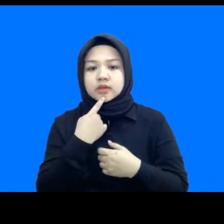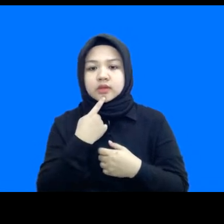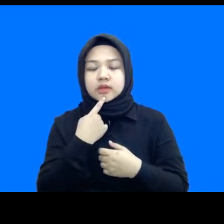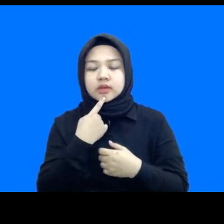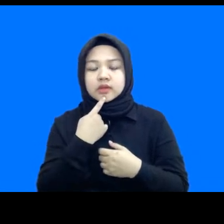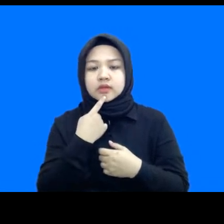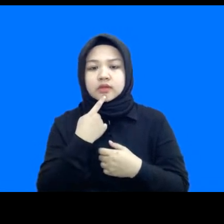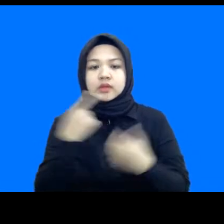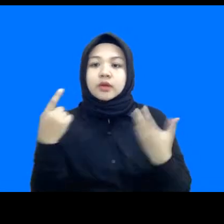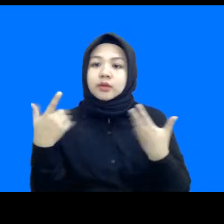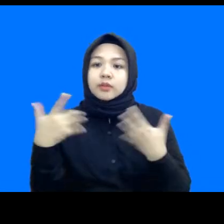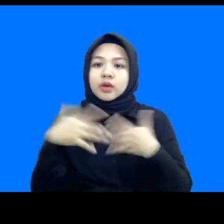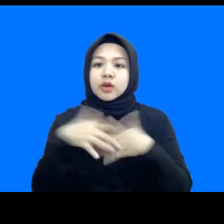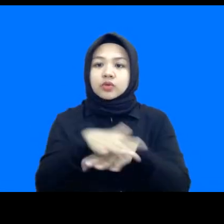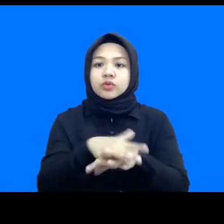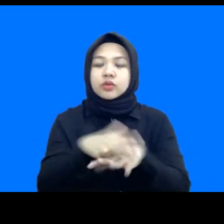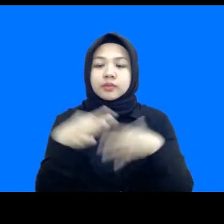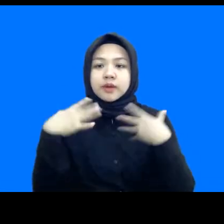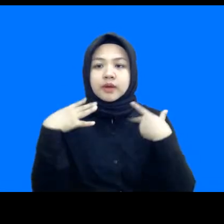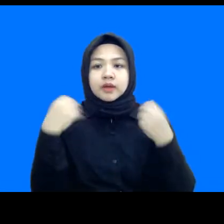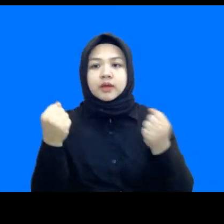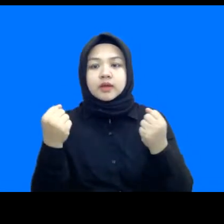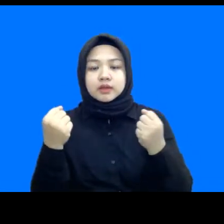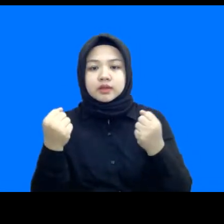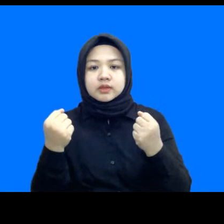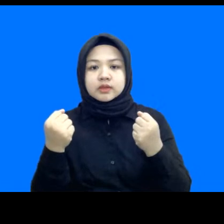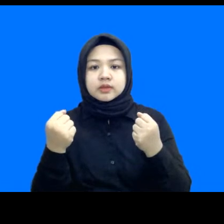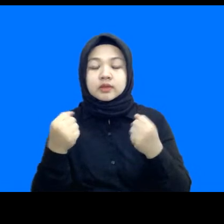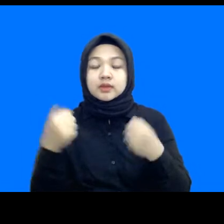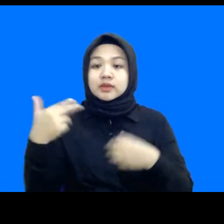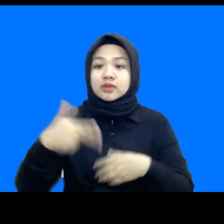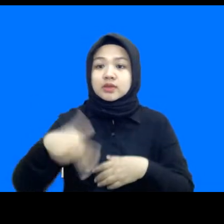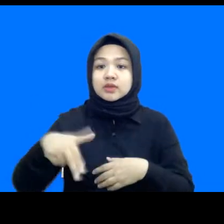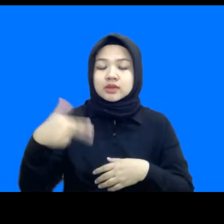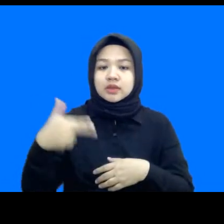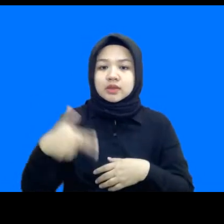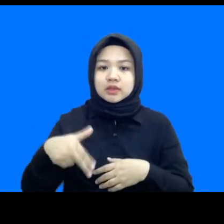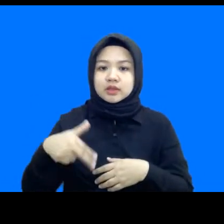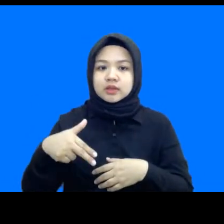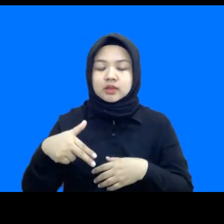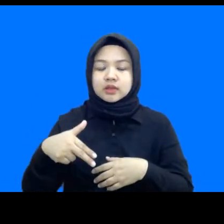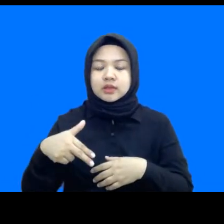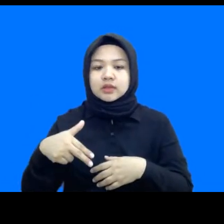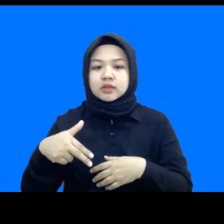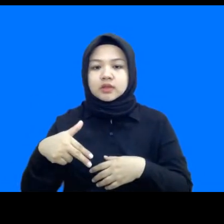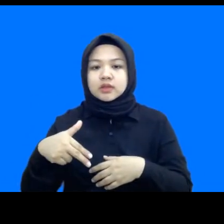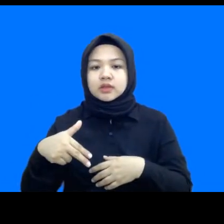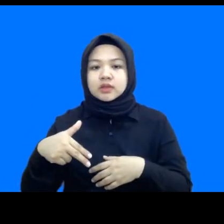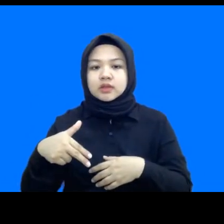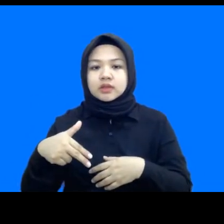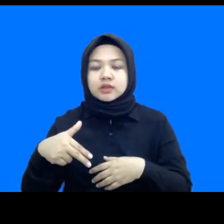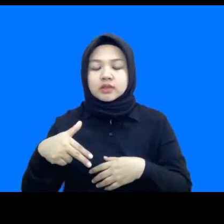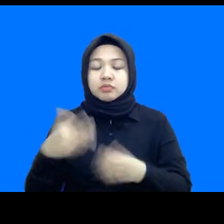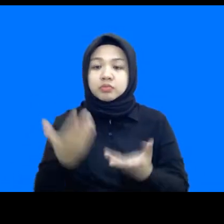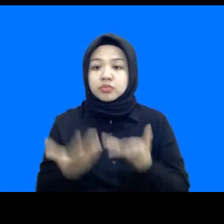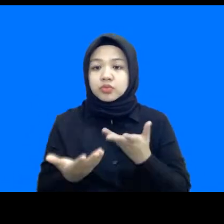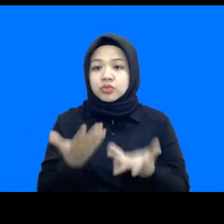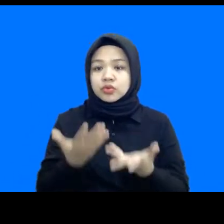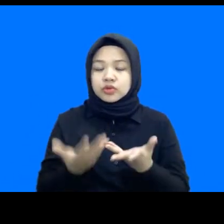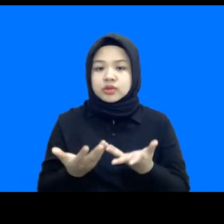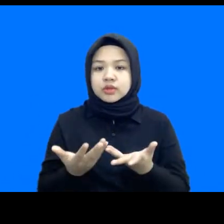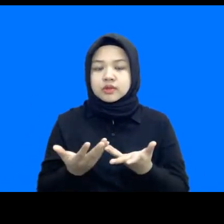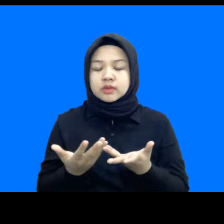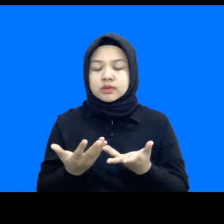the energy transition, be it like data collecting or probably the mainstreaming itself in the society, because I would really love to